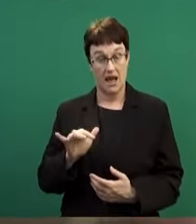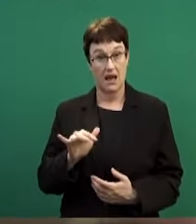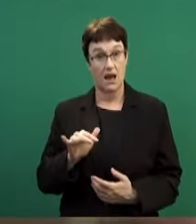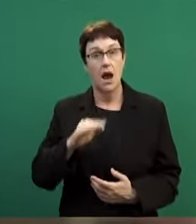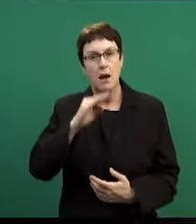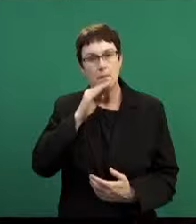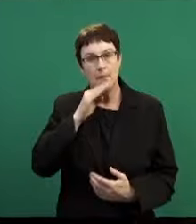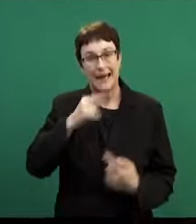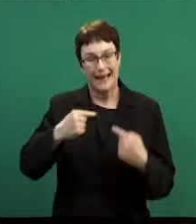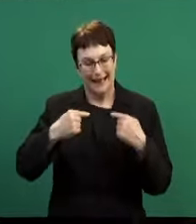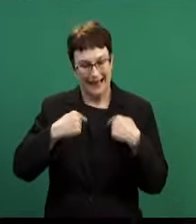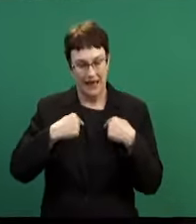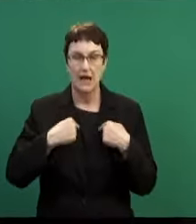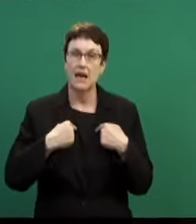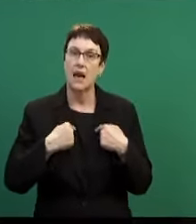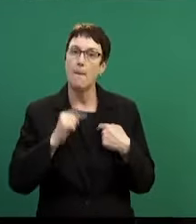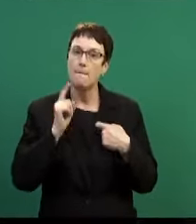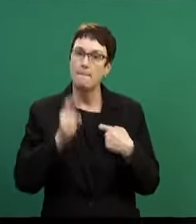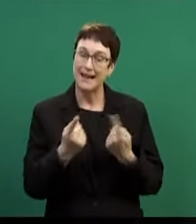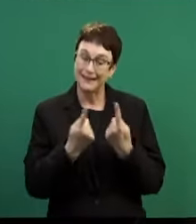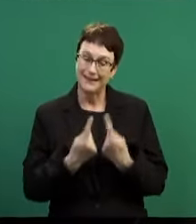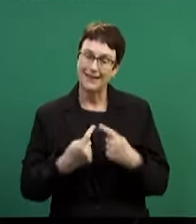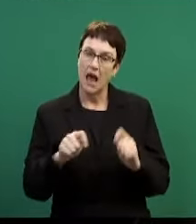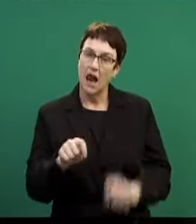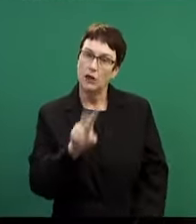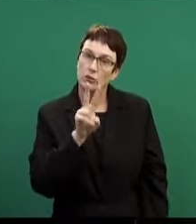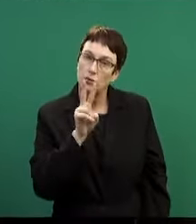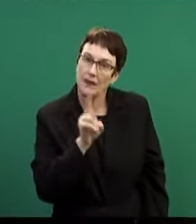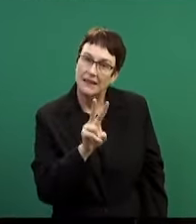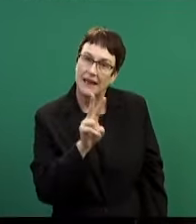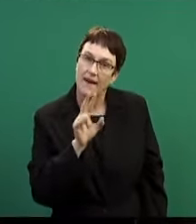$25 billion of underlying assets.